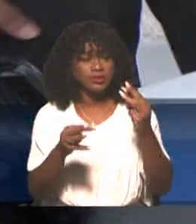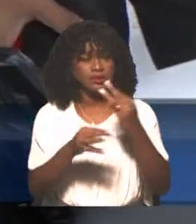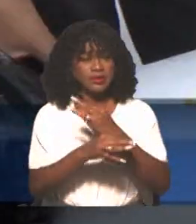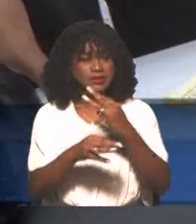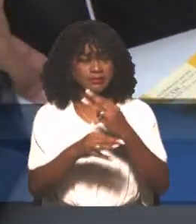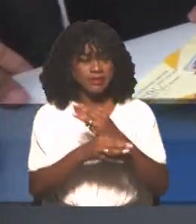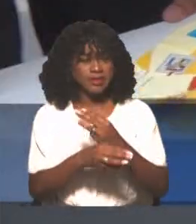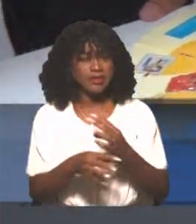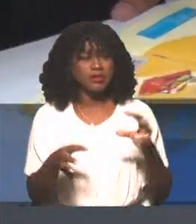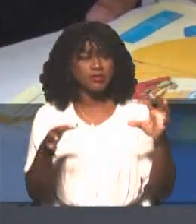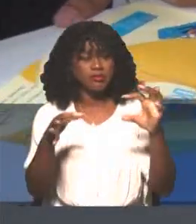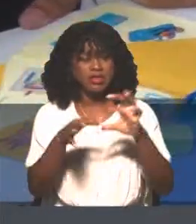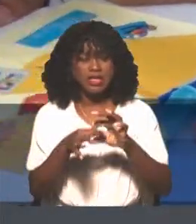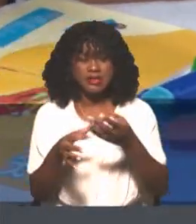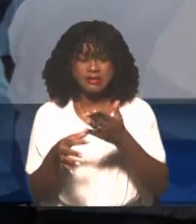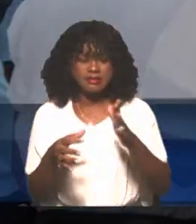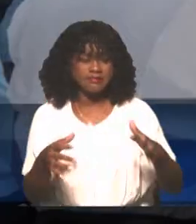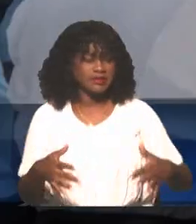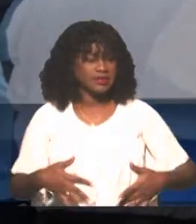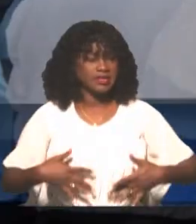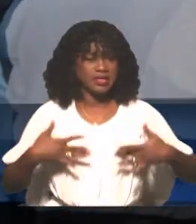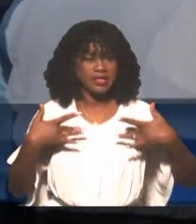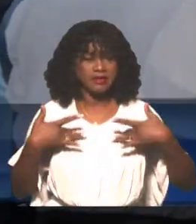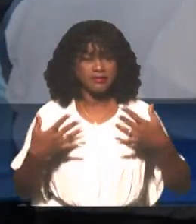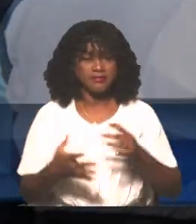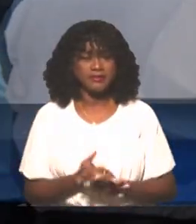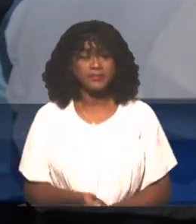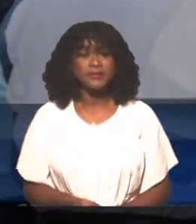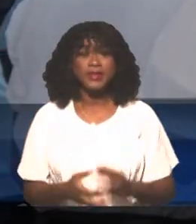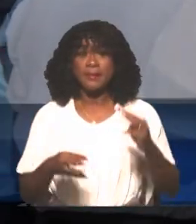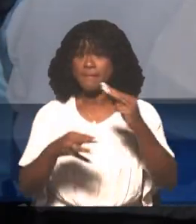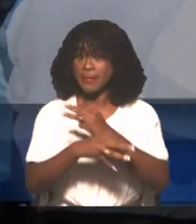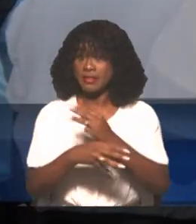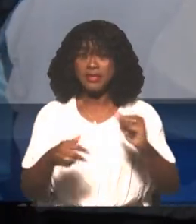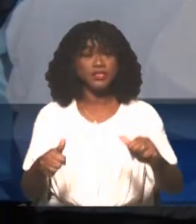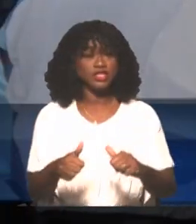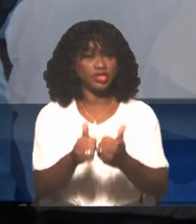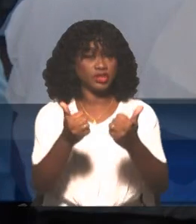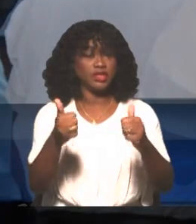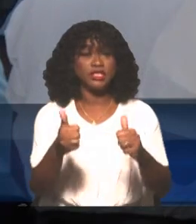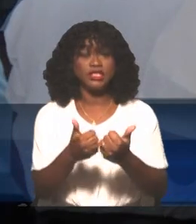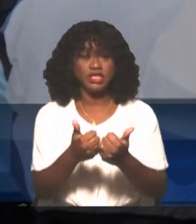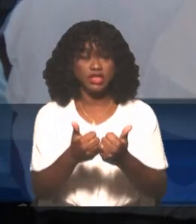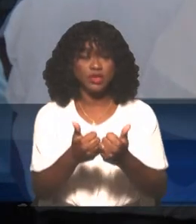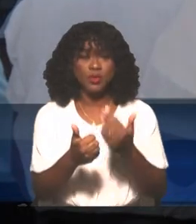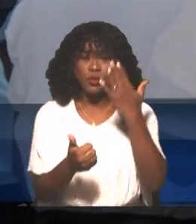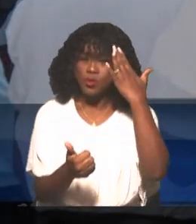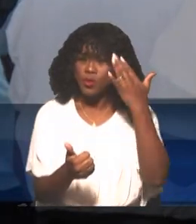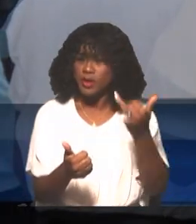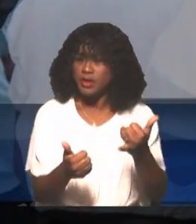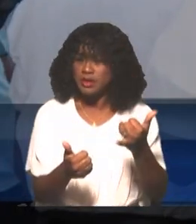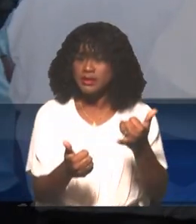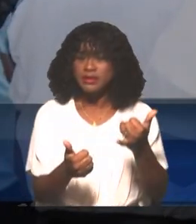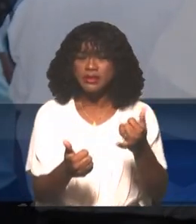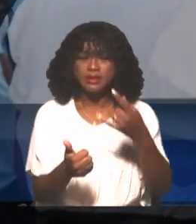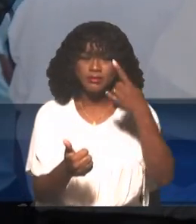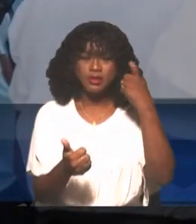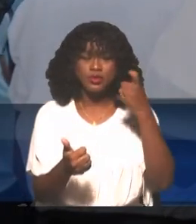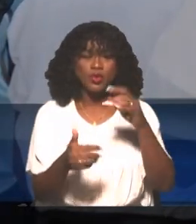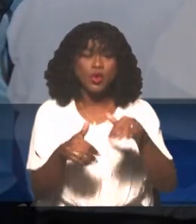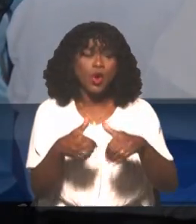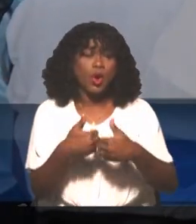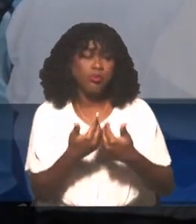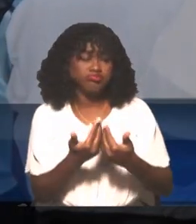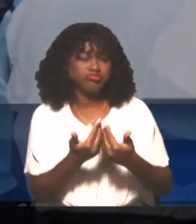its connection to many aspects of life. Math is challenging, mainly because of how it might have